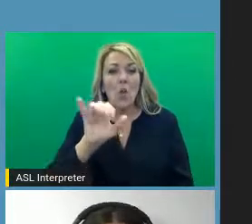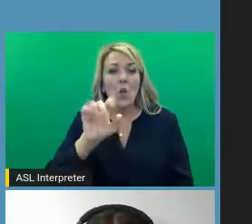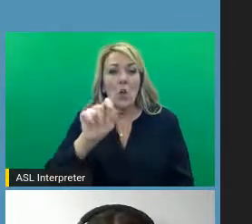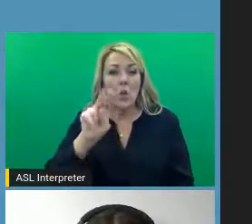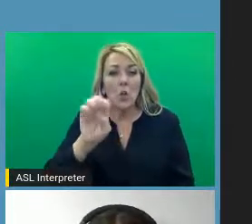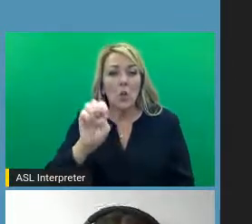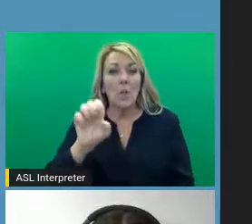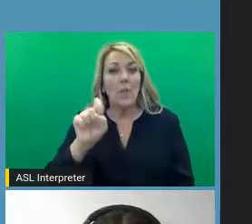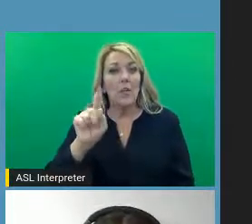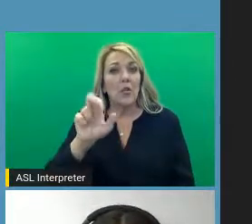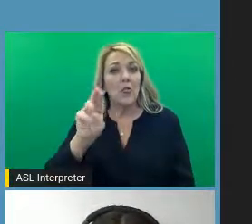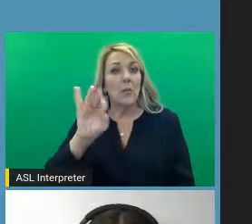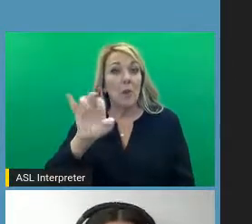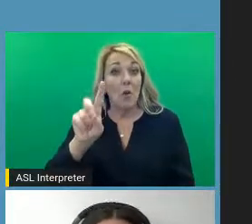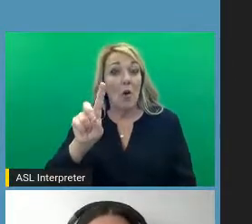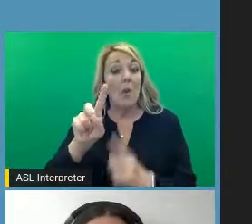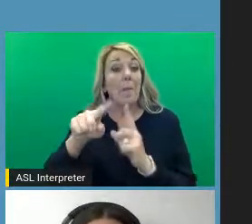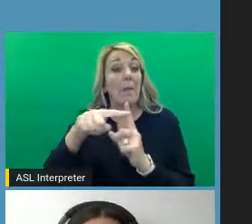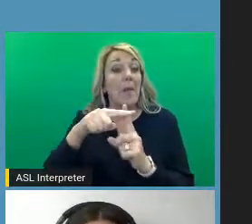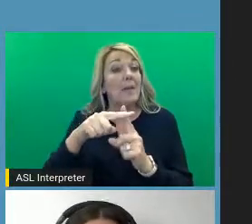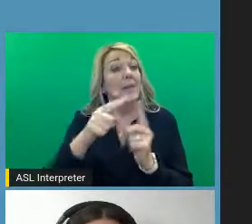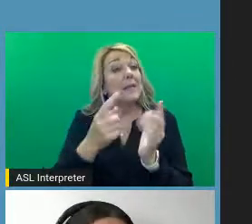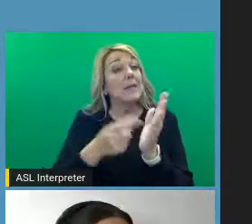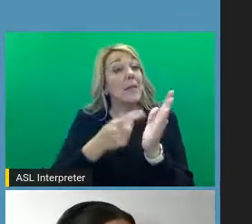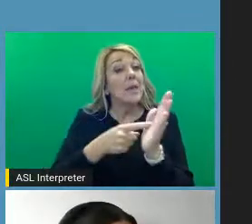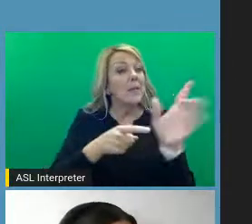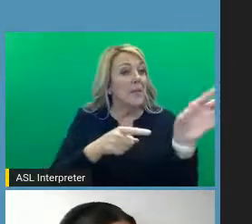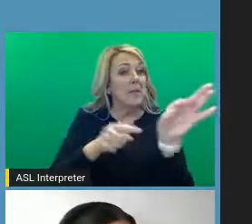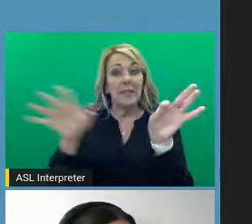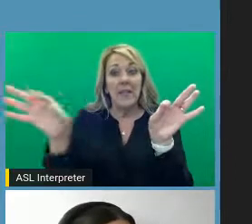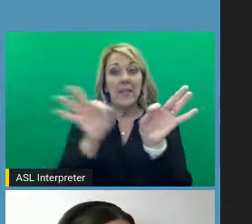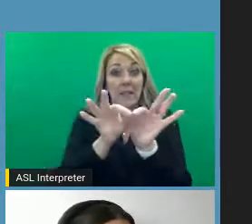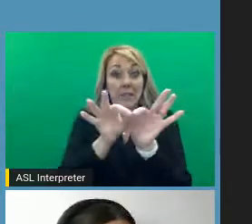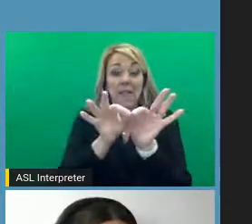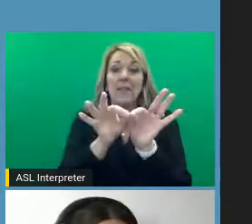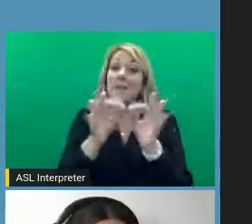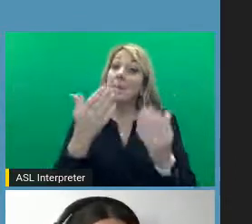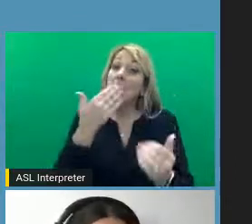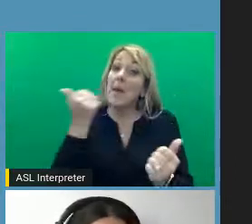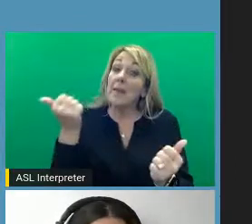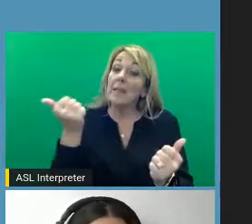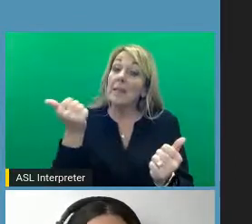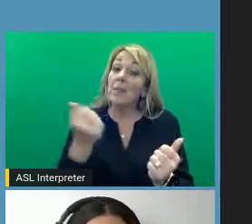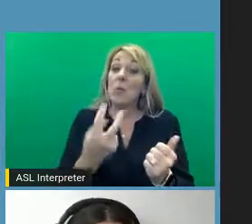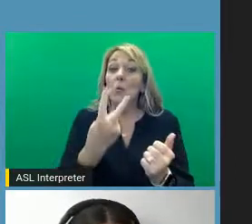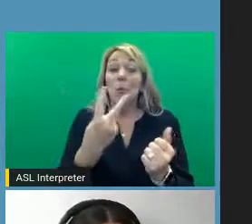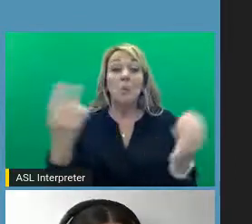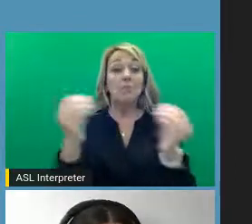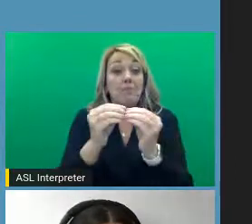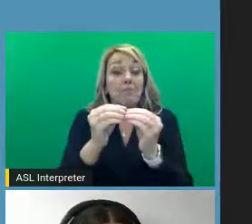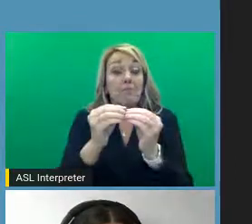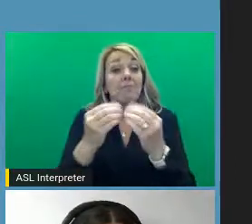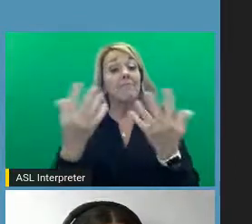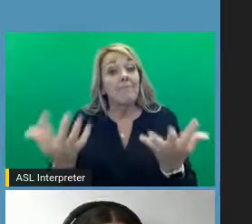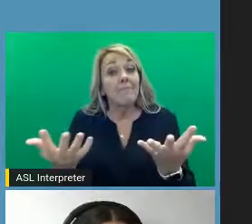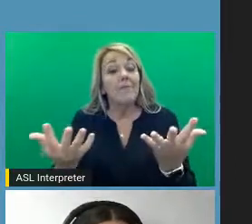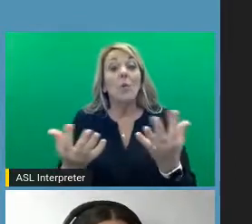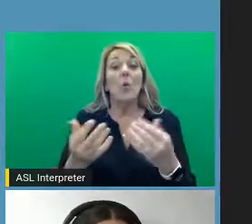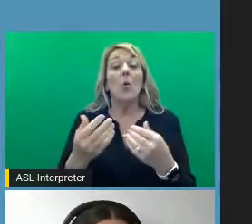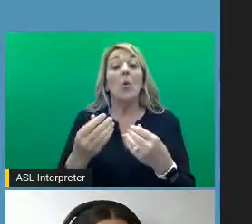then sometimes a combination of services is the best solution. So live streaming and sign